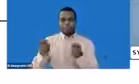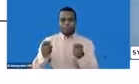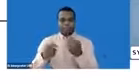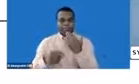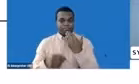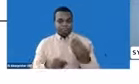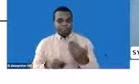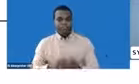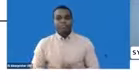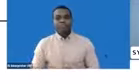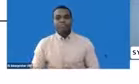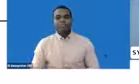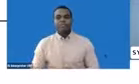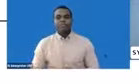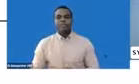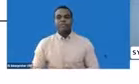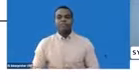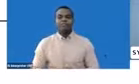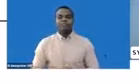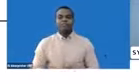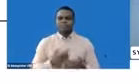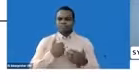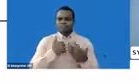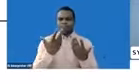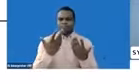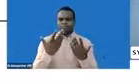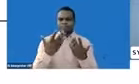the EU for UPowerWAD project.